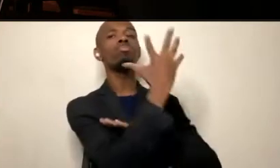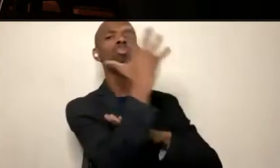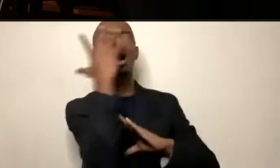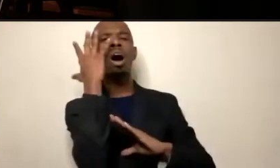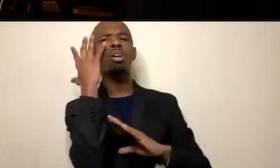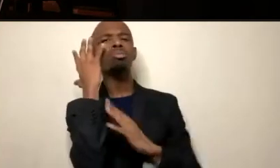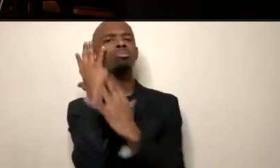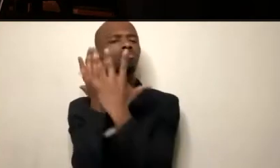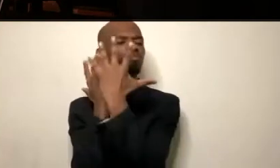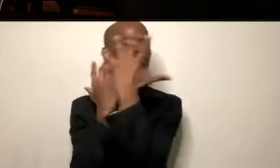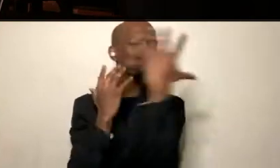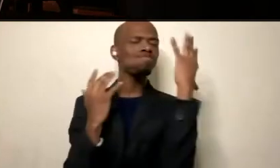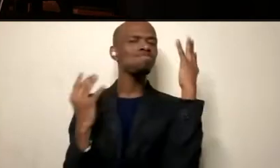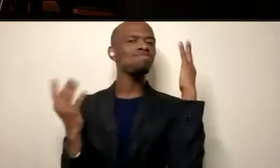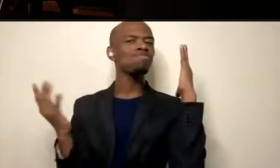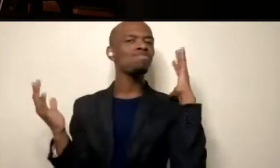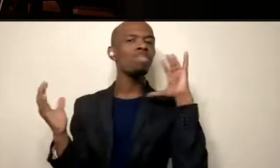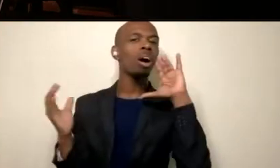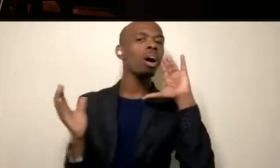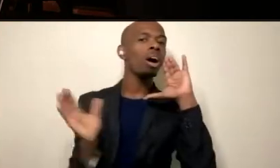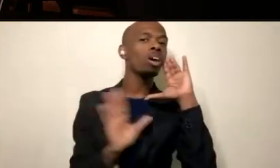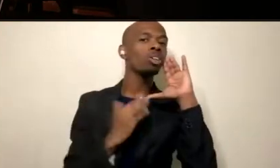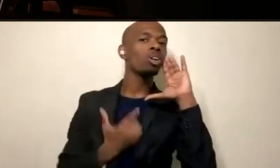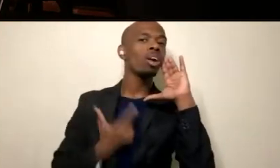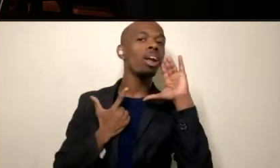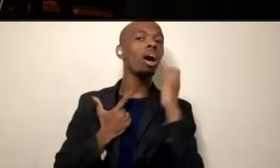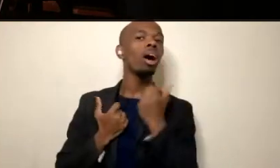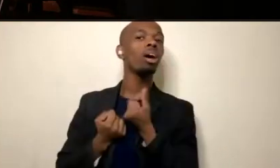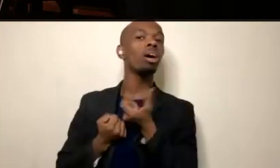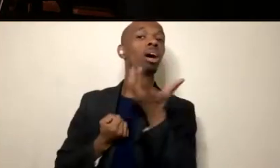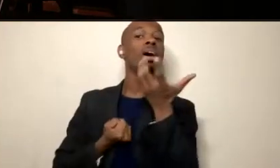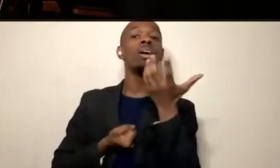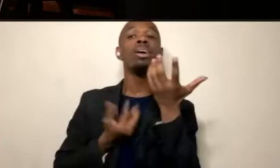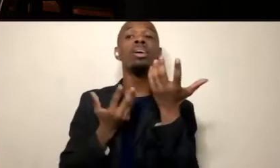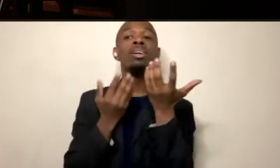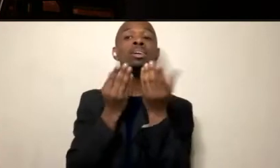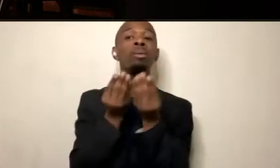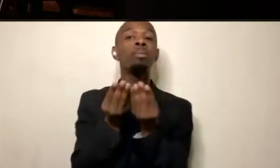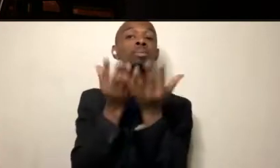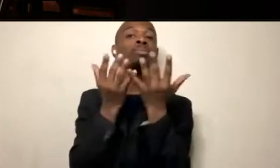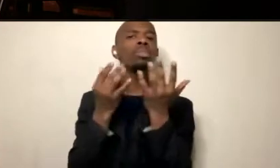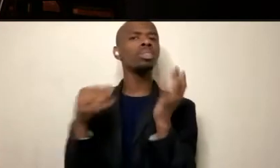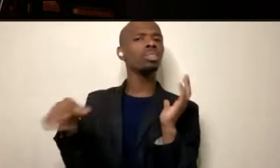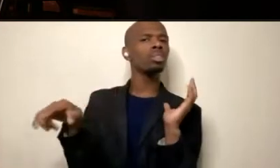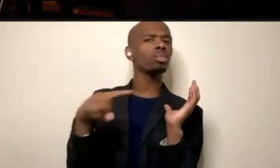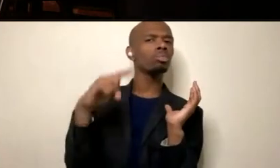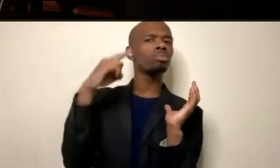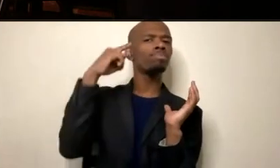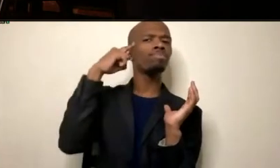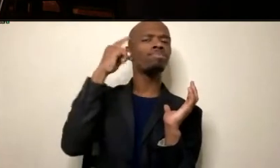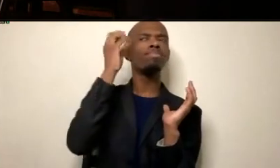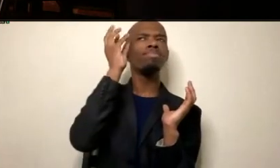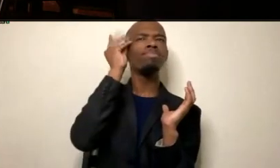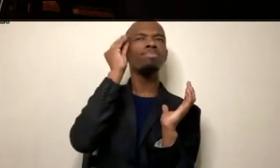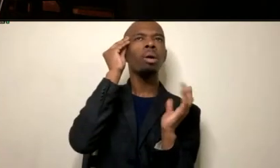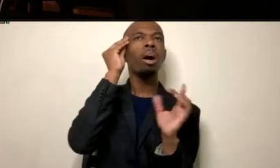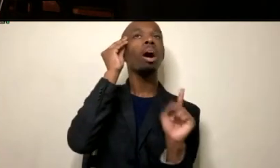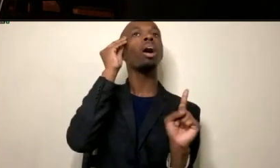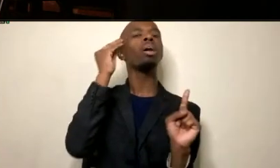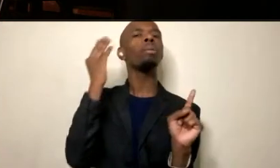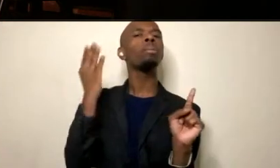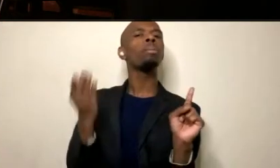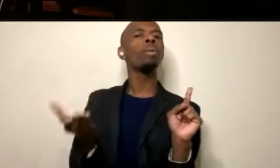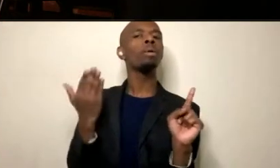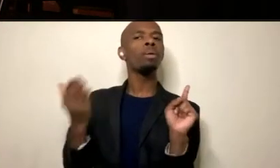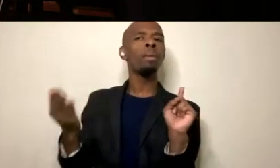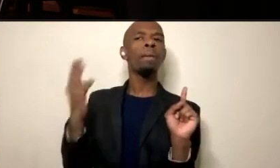lies, sing Dressel drills. Did you once think maybe? Call to all the merry